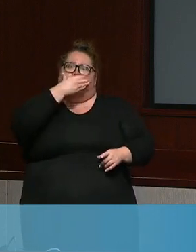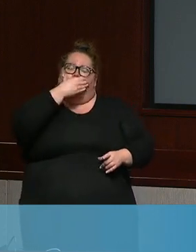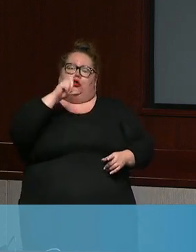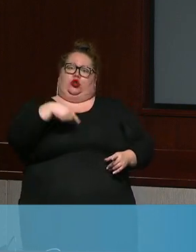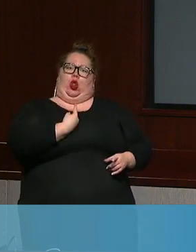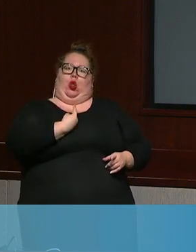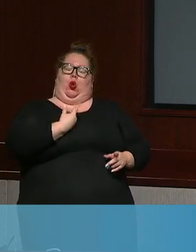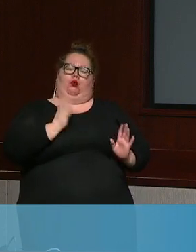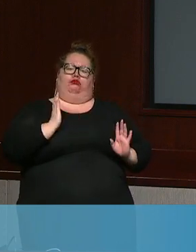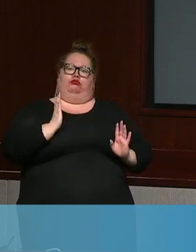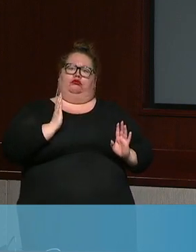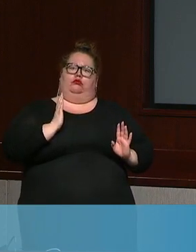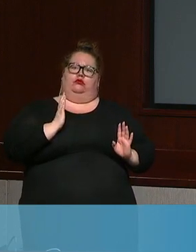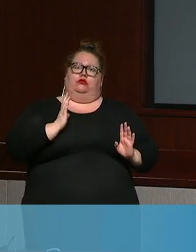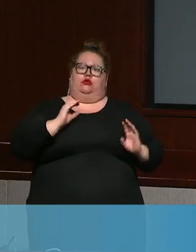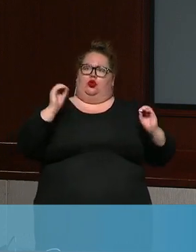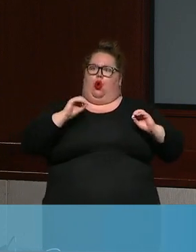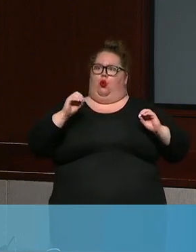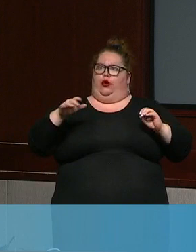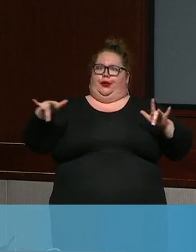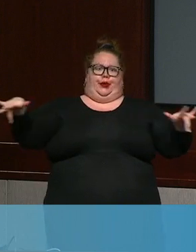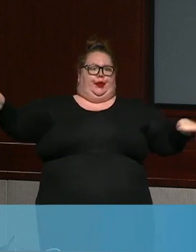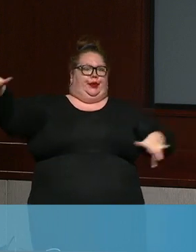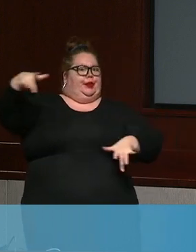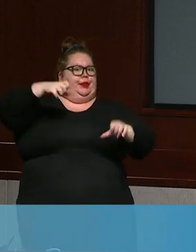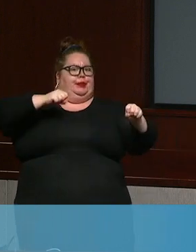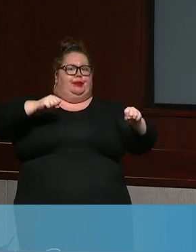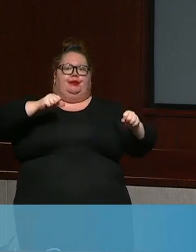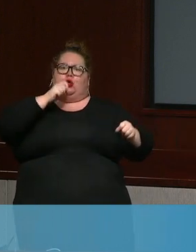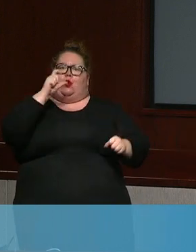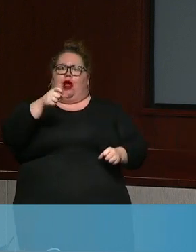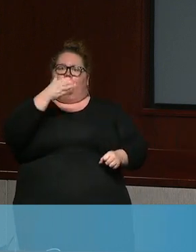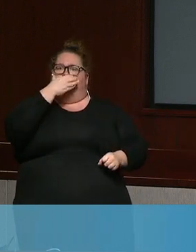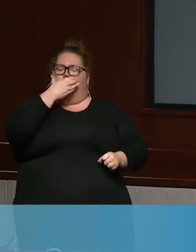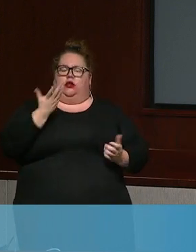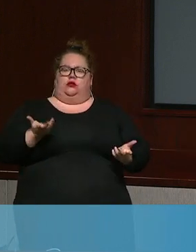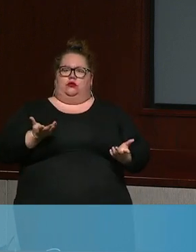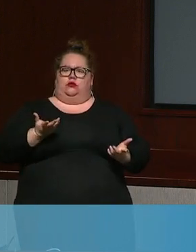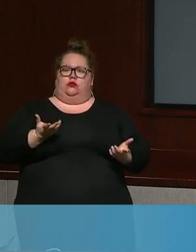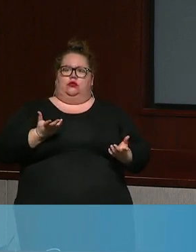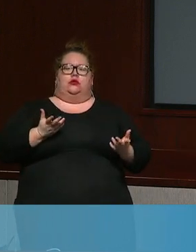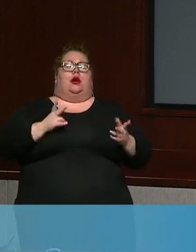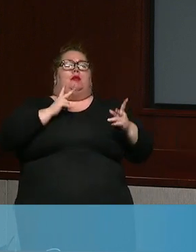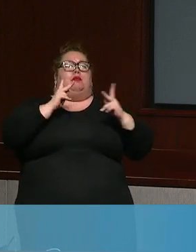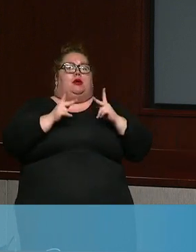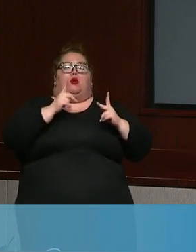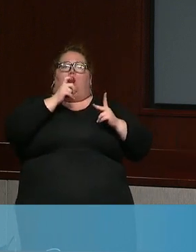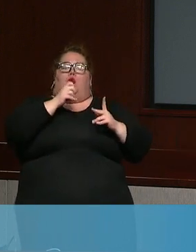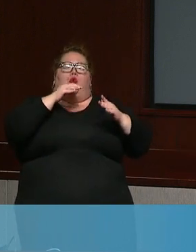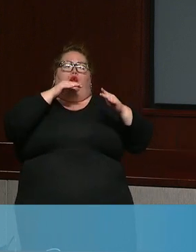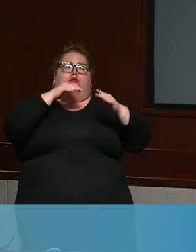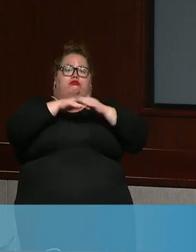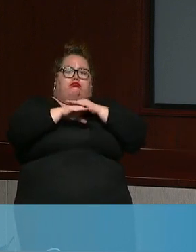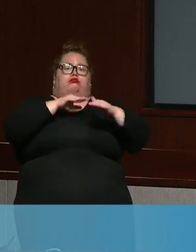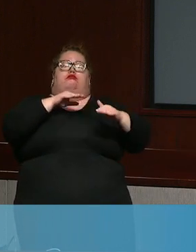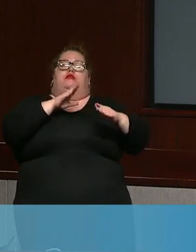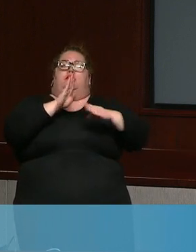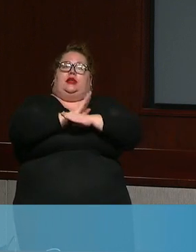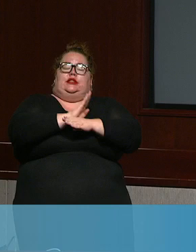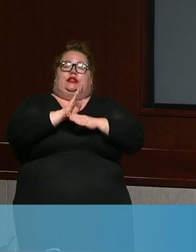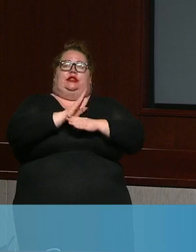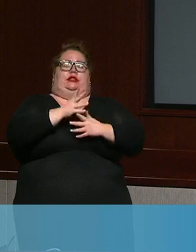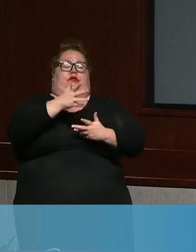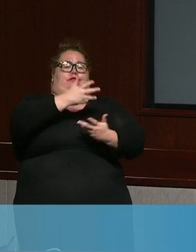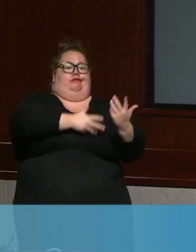walking down your street when you're not around people. But folks that are frequenting businesses that are in and around